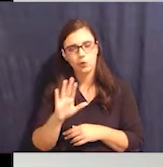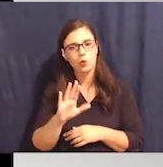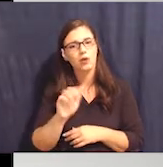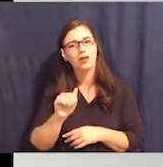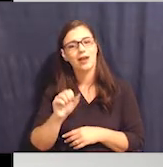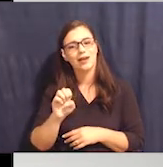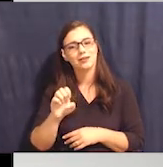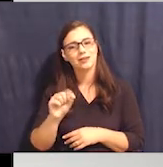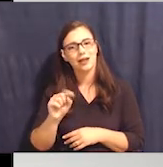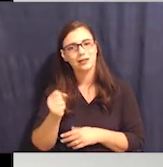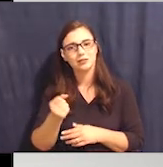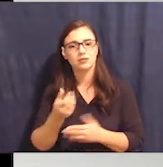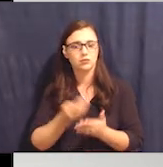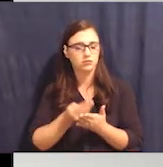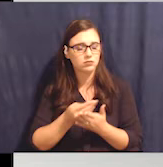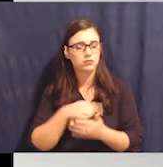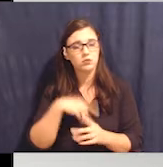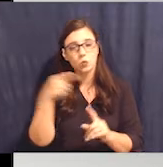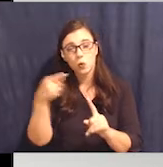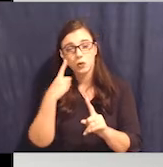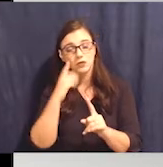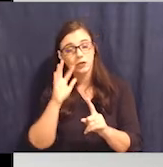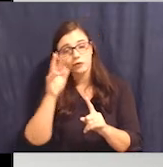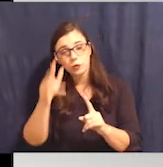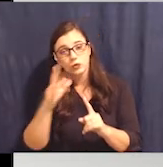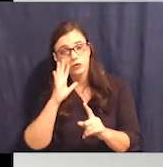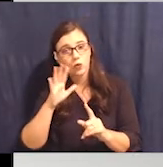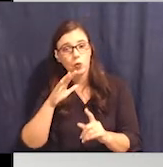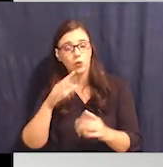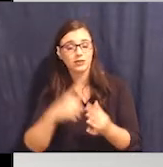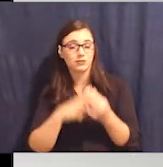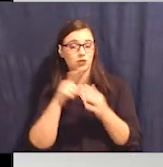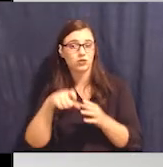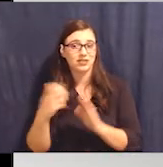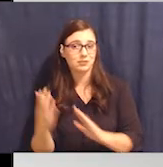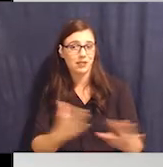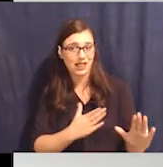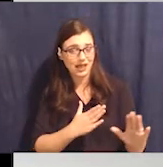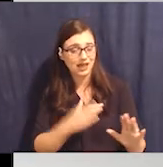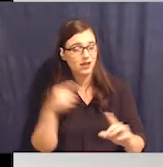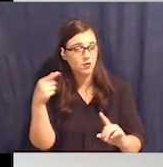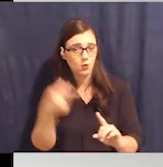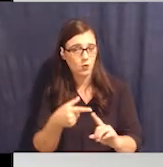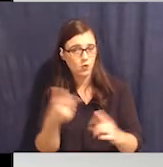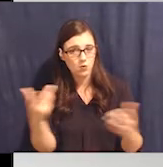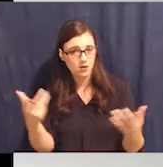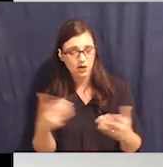briefly your assets and your goals for the future for your special needs planning.